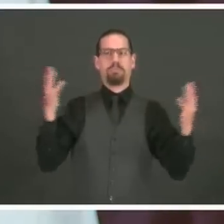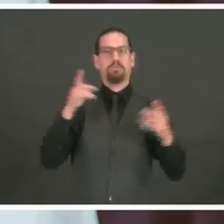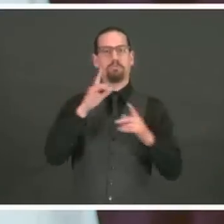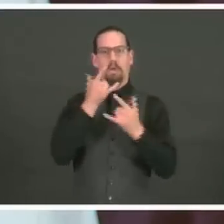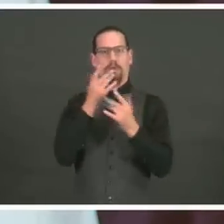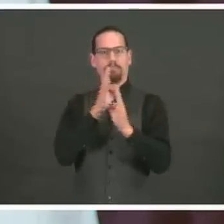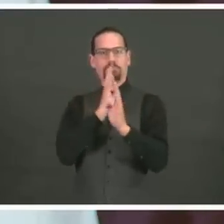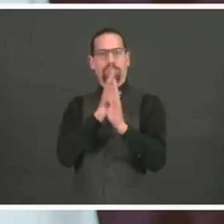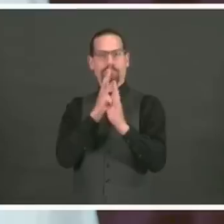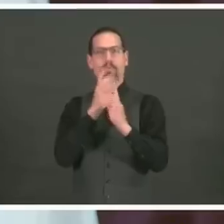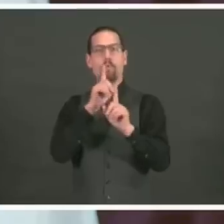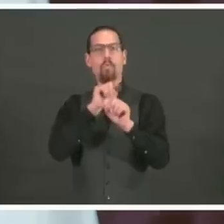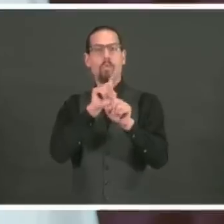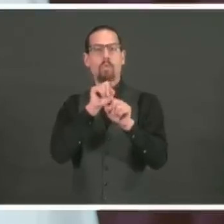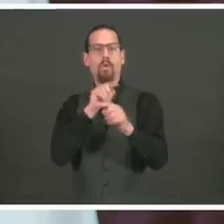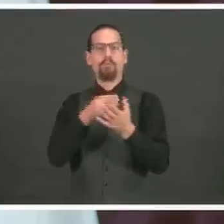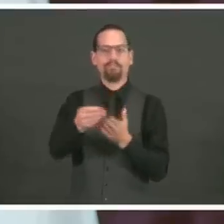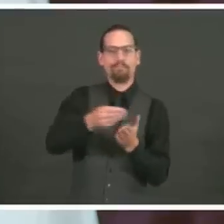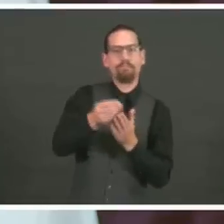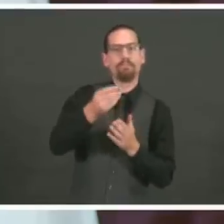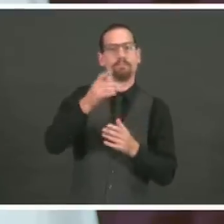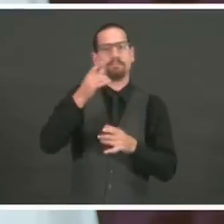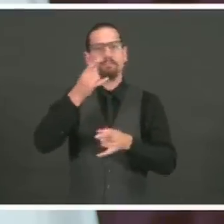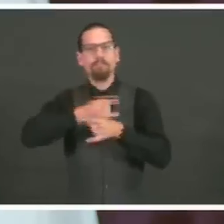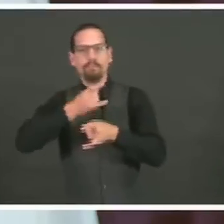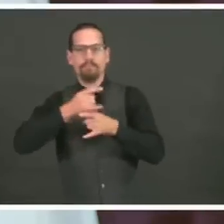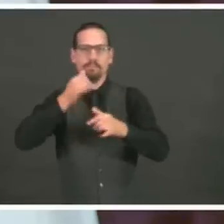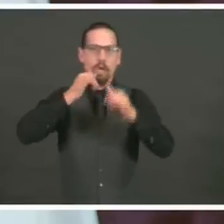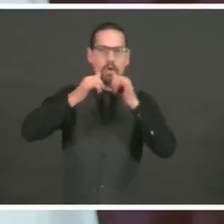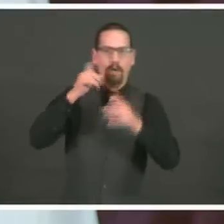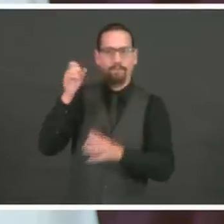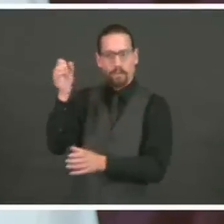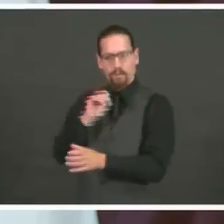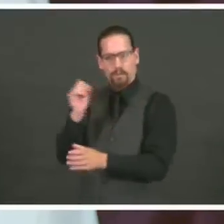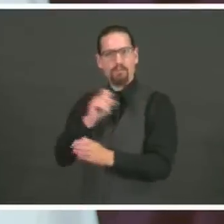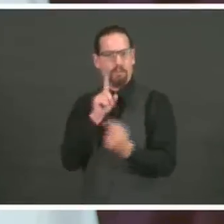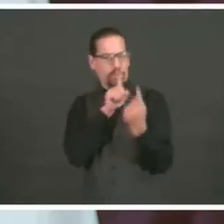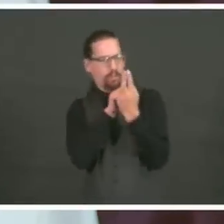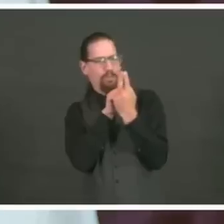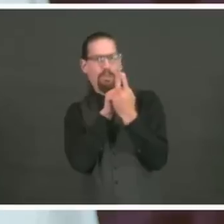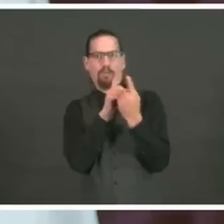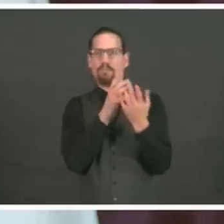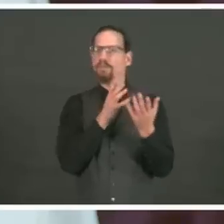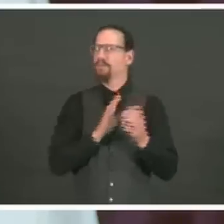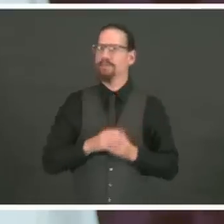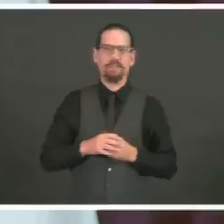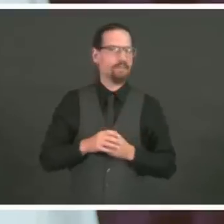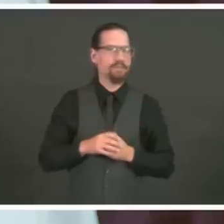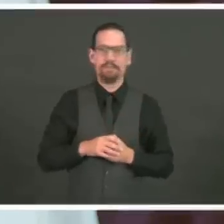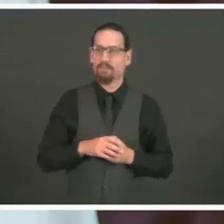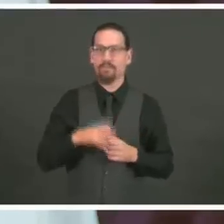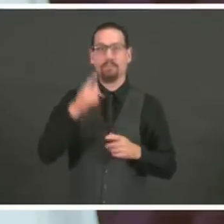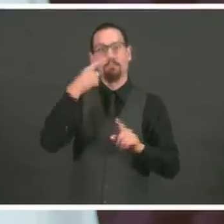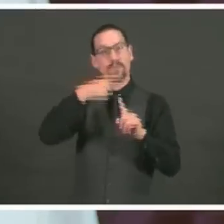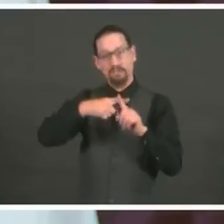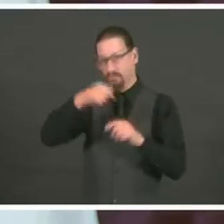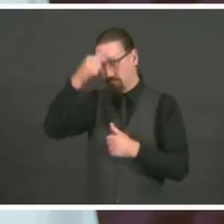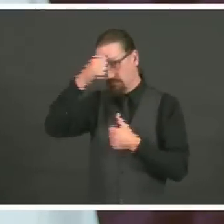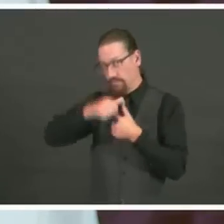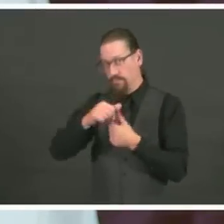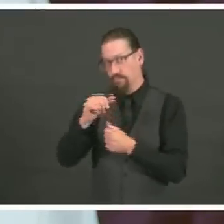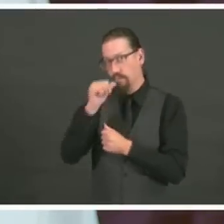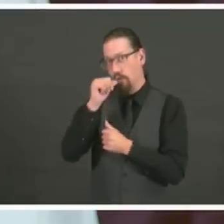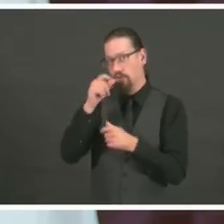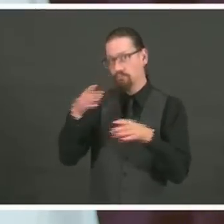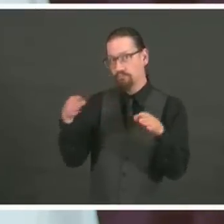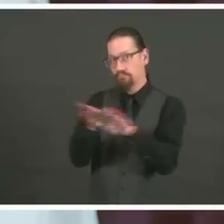bars are closed as of 11 o'clock. If we continue to see this 17, 18%, we might have to do more. So I'm asking you to